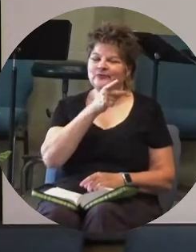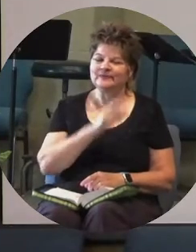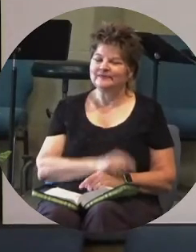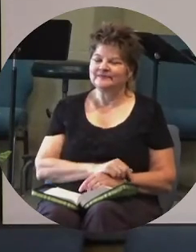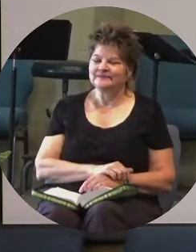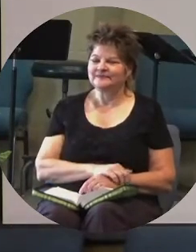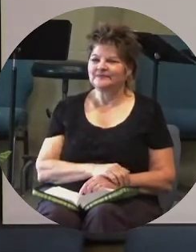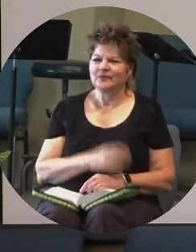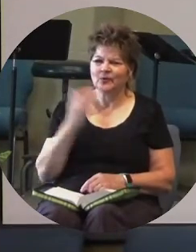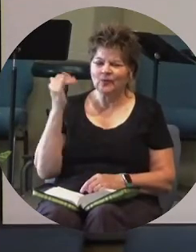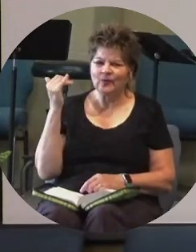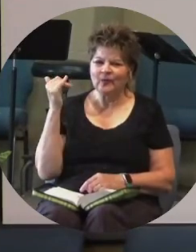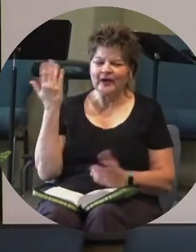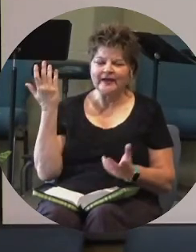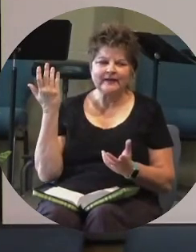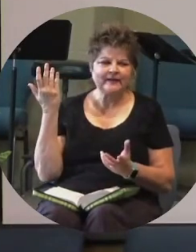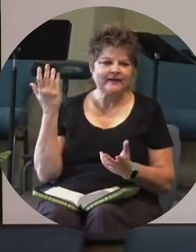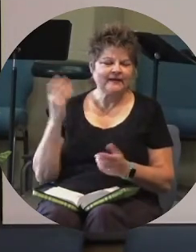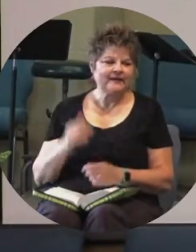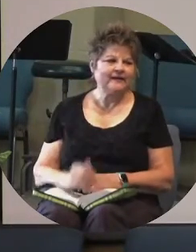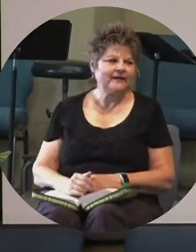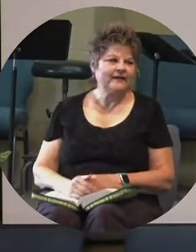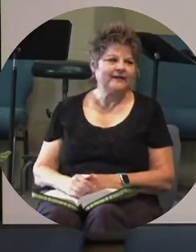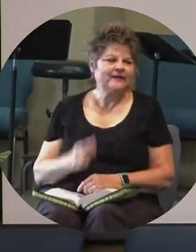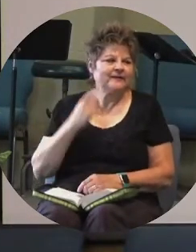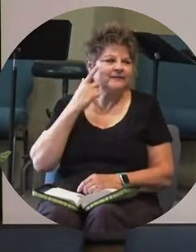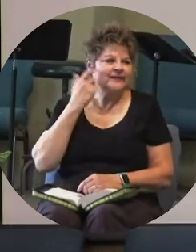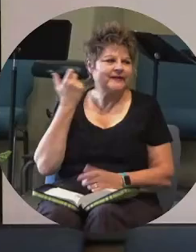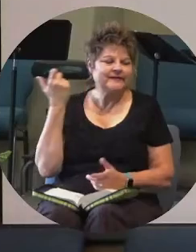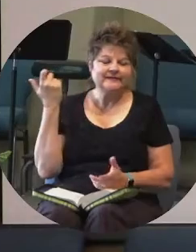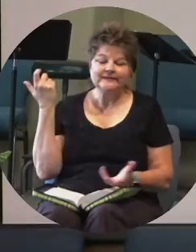And why? Because